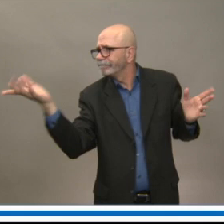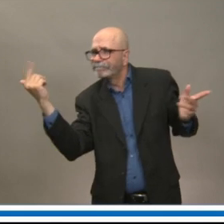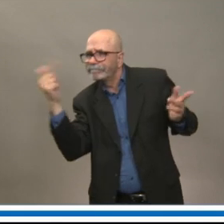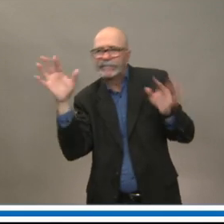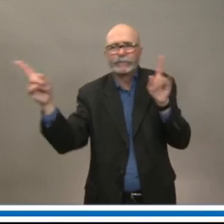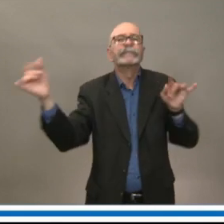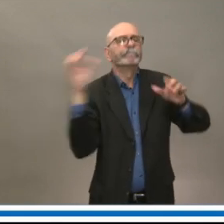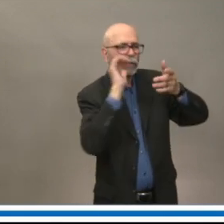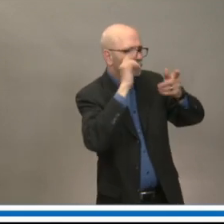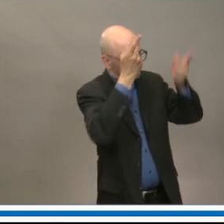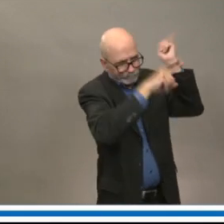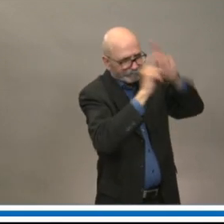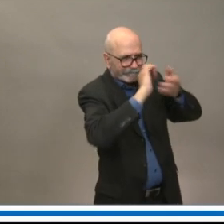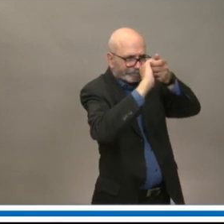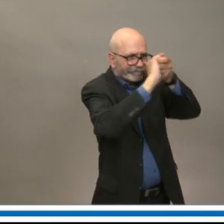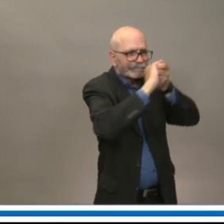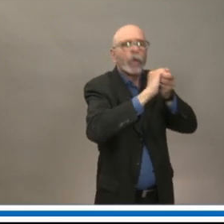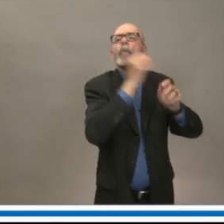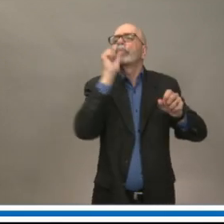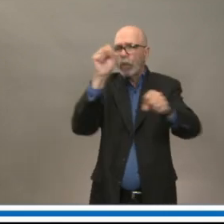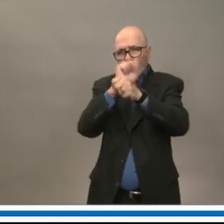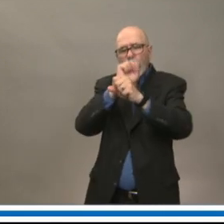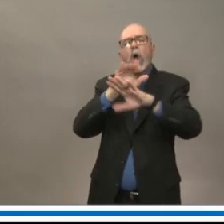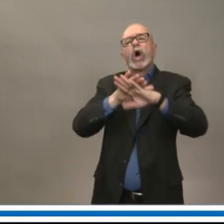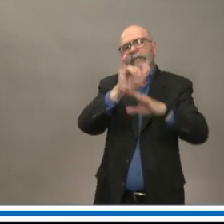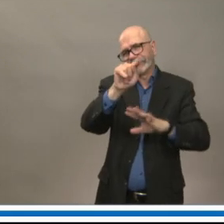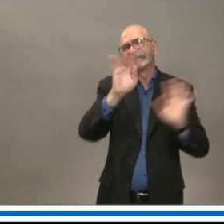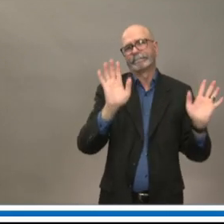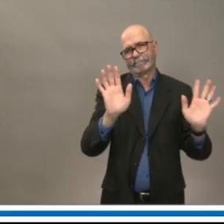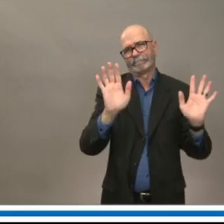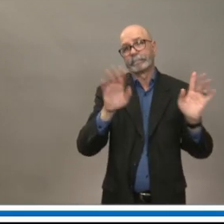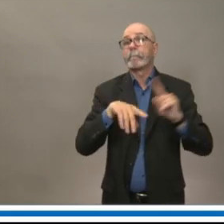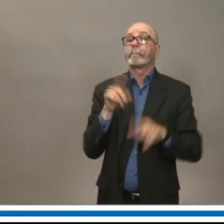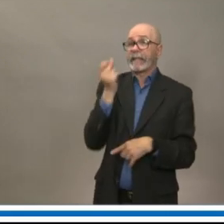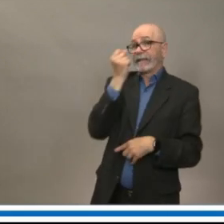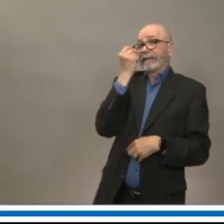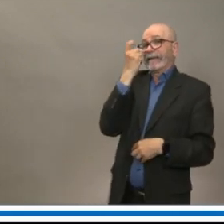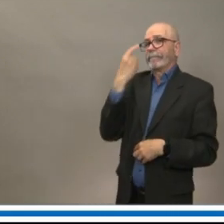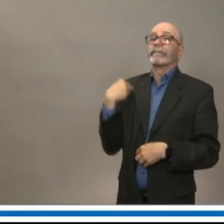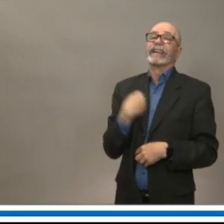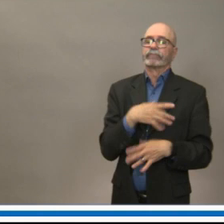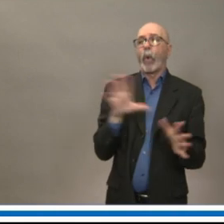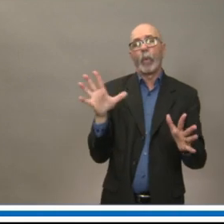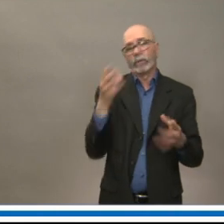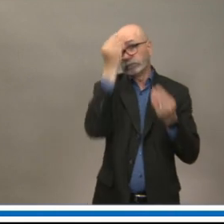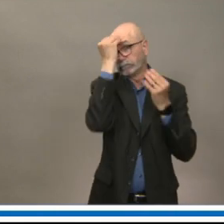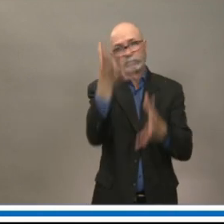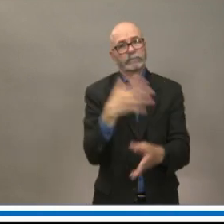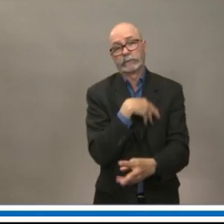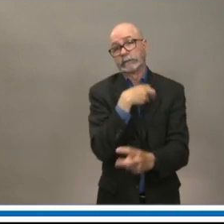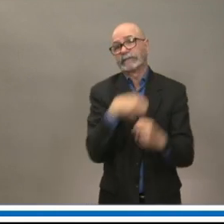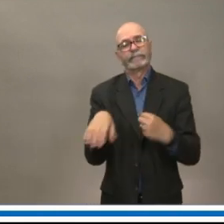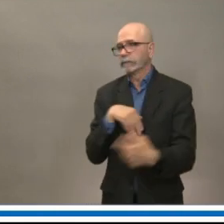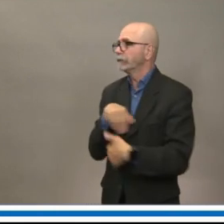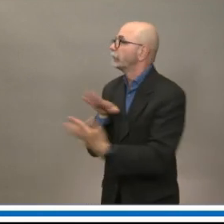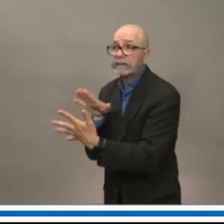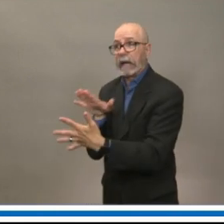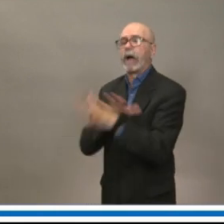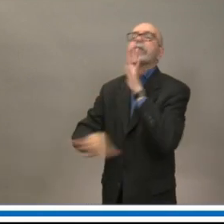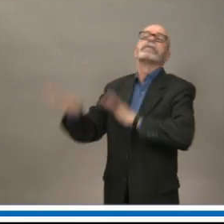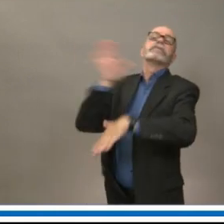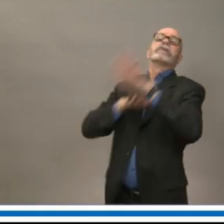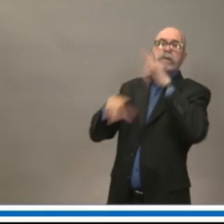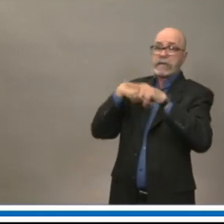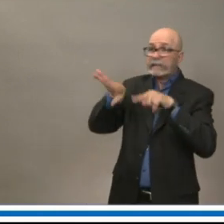tough enough that all of us are facing this pandemic and having the restrictions placed on us, but I can't